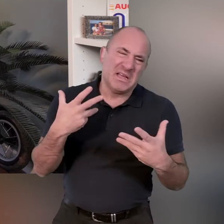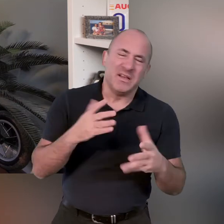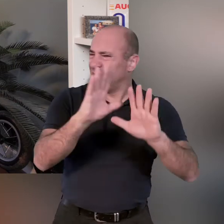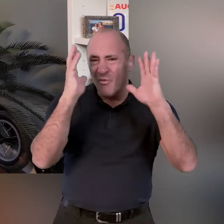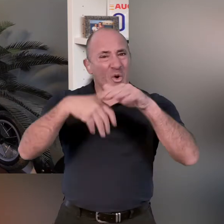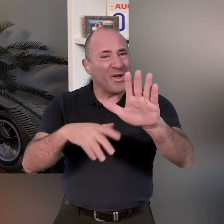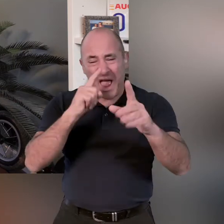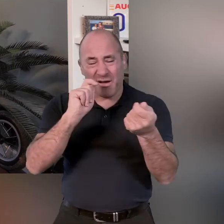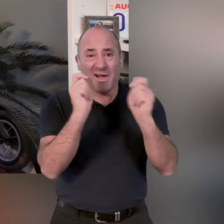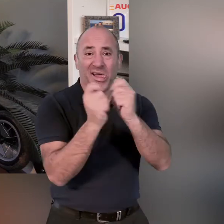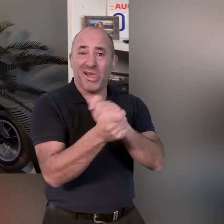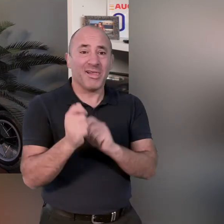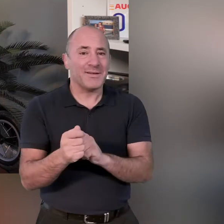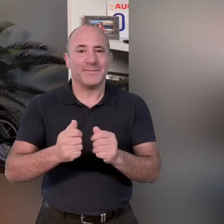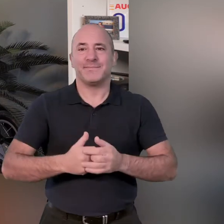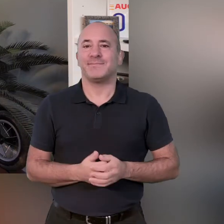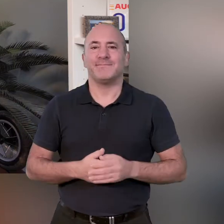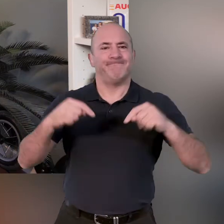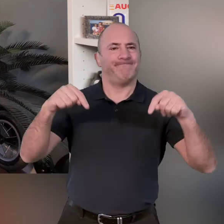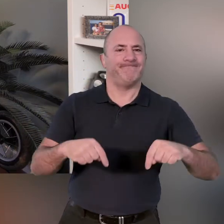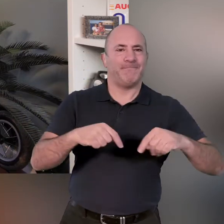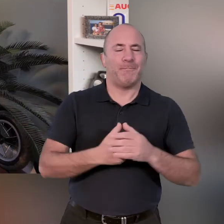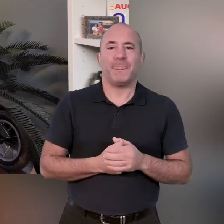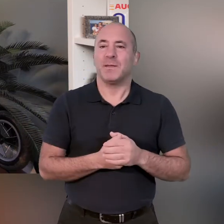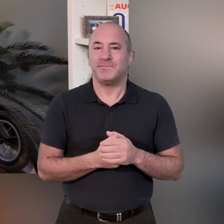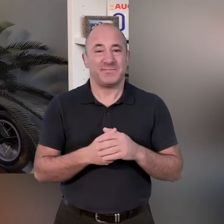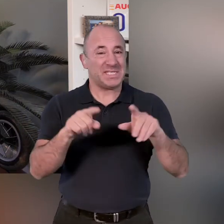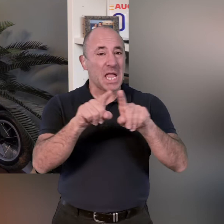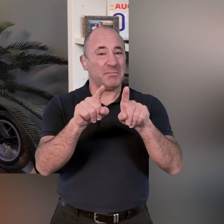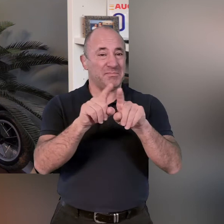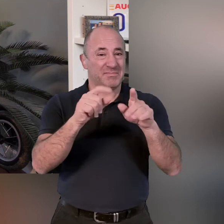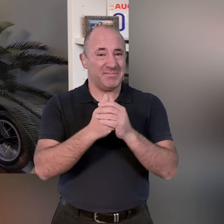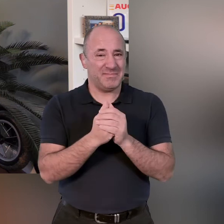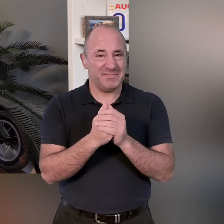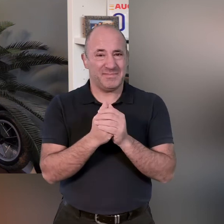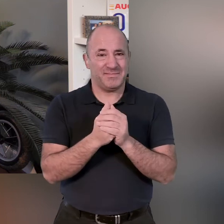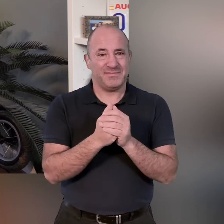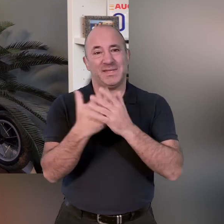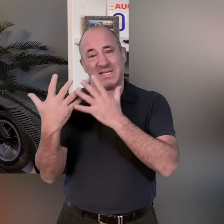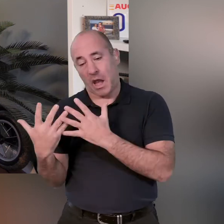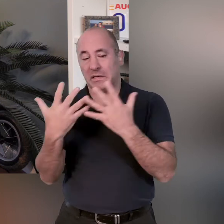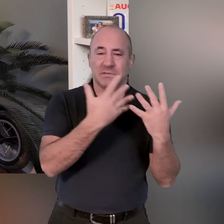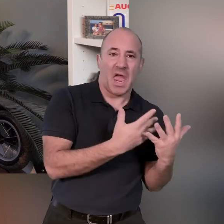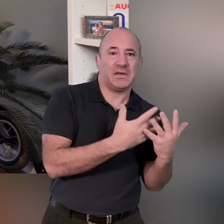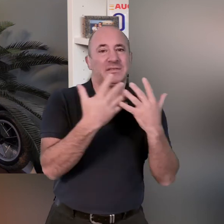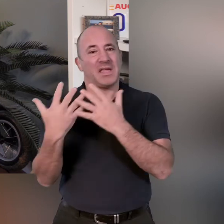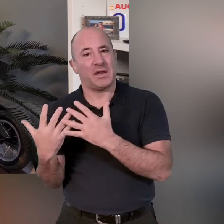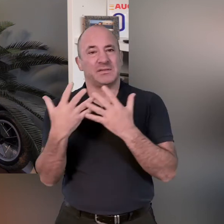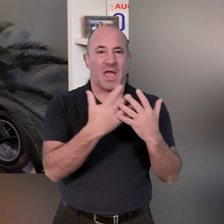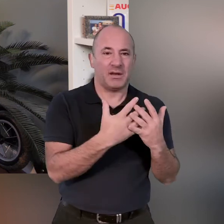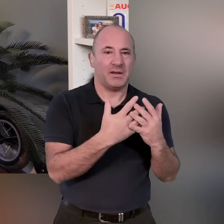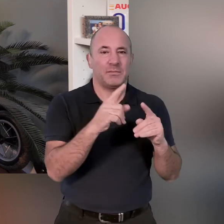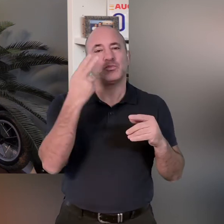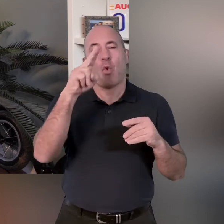being able to do specific ones. Now, so for this one, we are going to be doing the same again. in terms of 10 on one side,